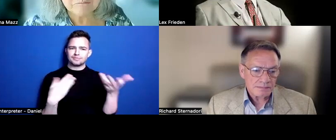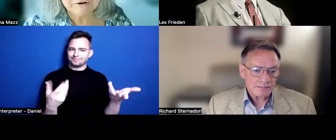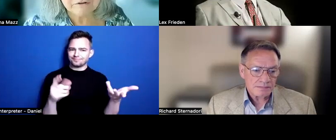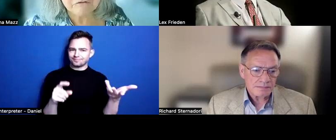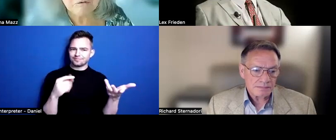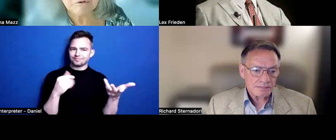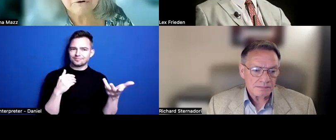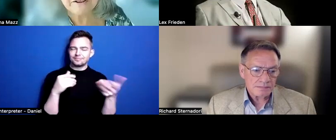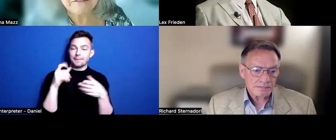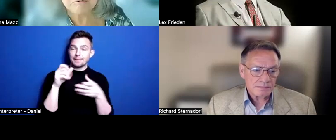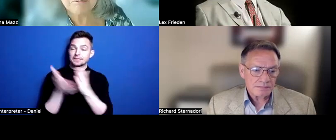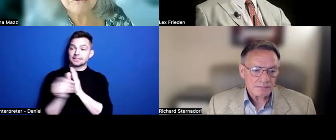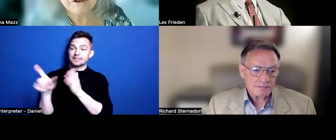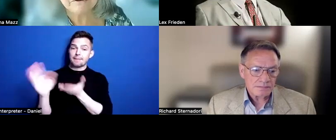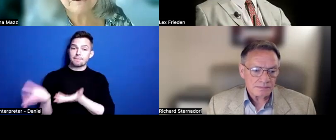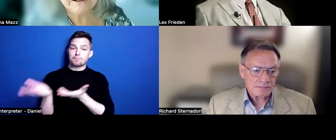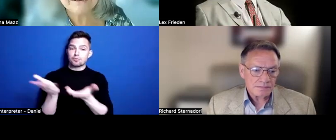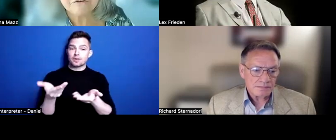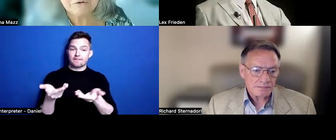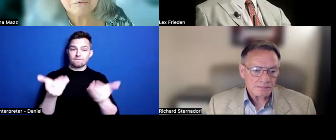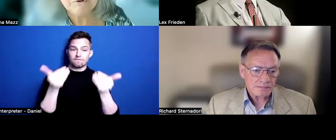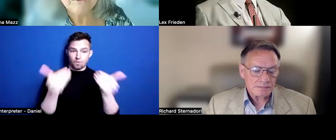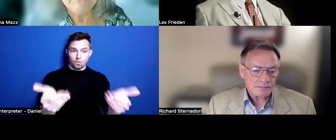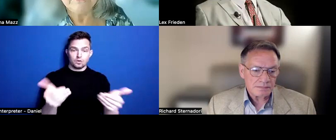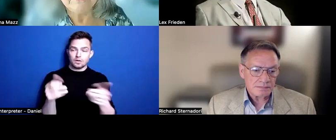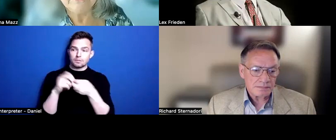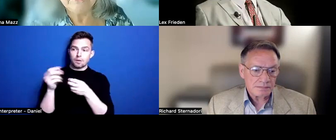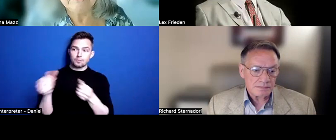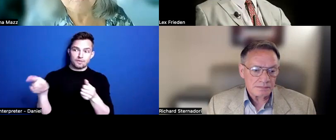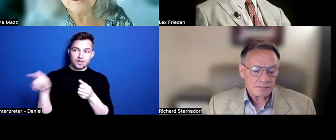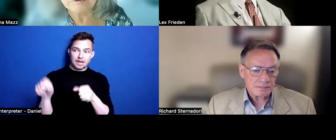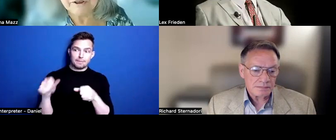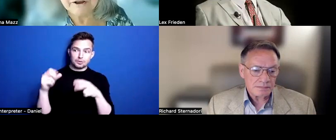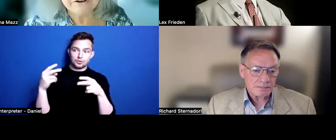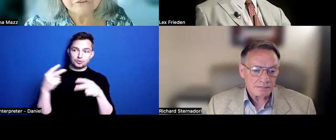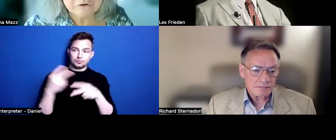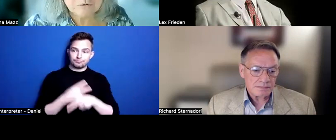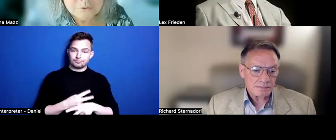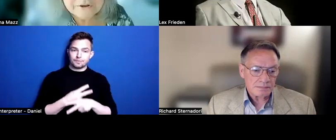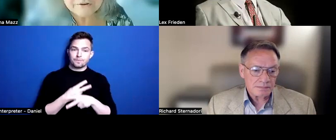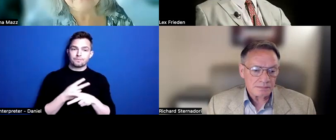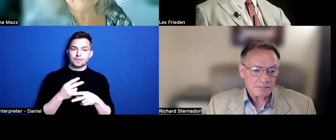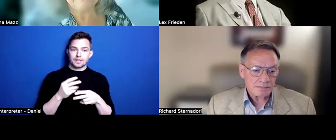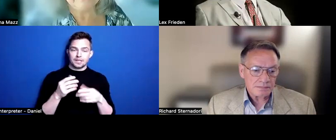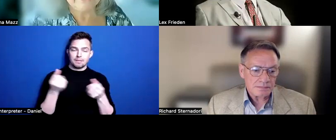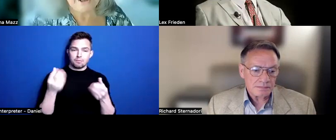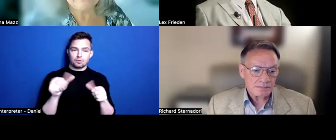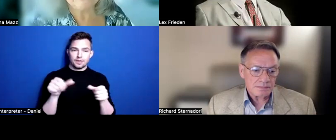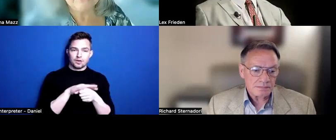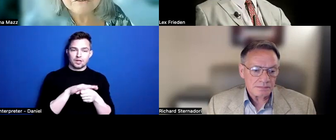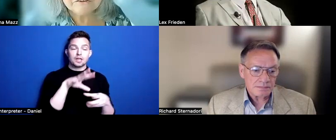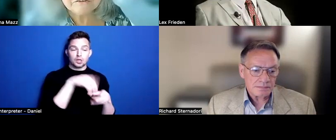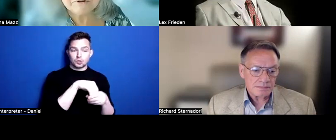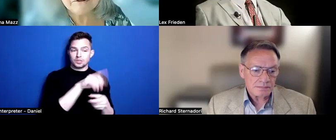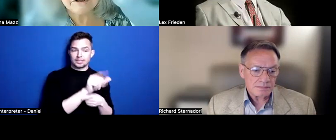the skills they bring forward and the problem solving that they can do in multiple areas, including disability,